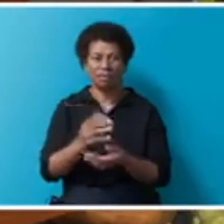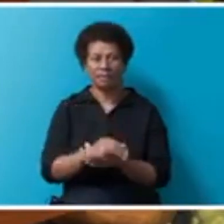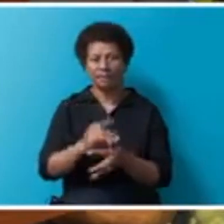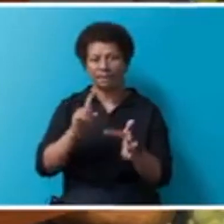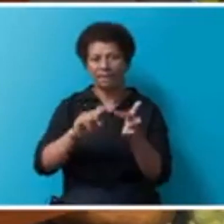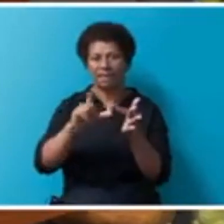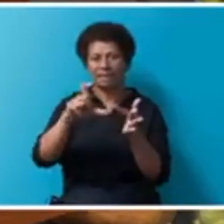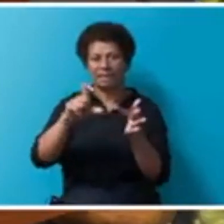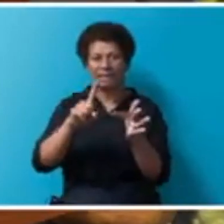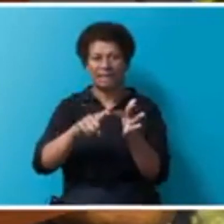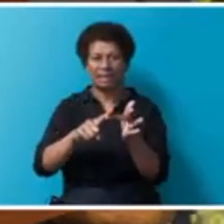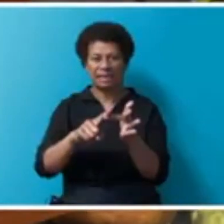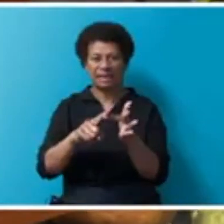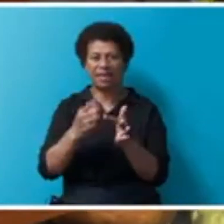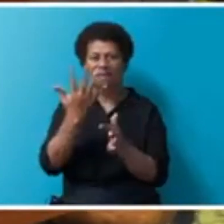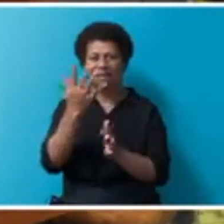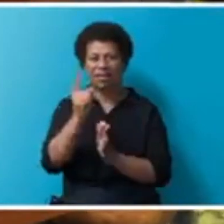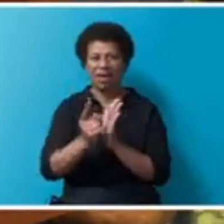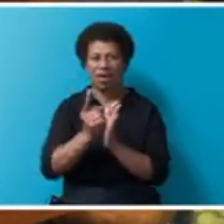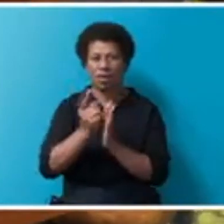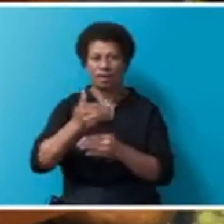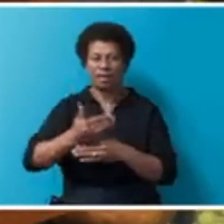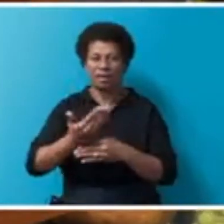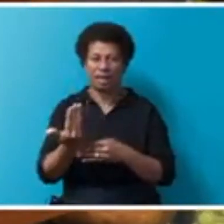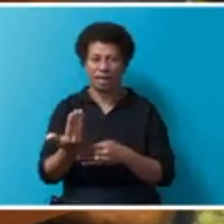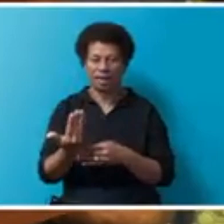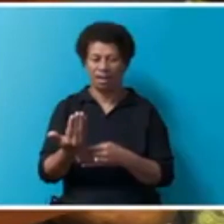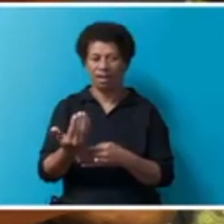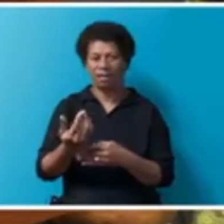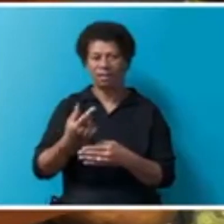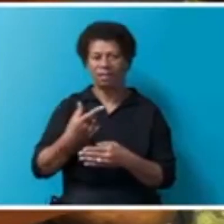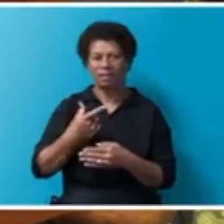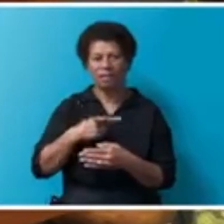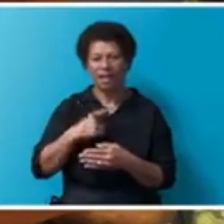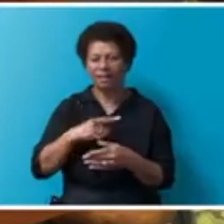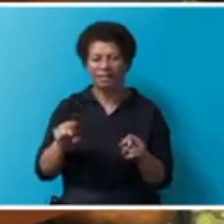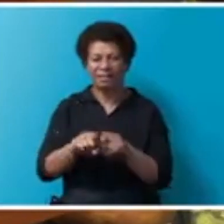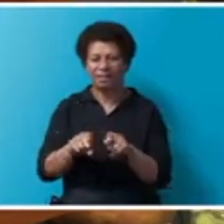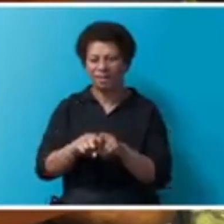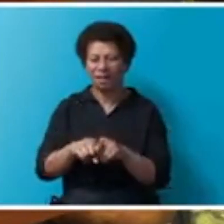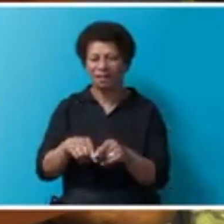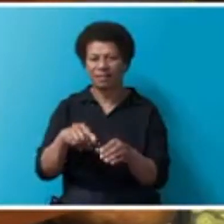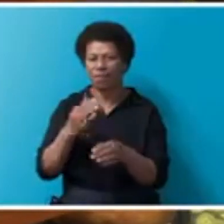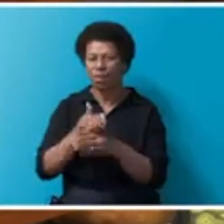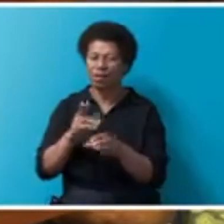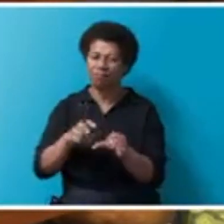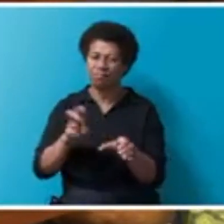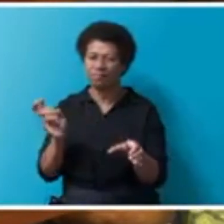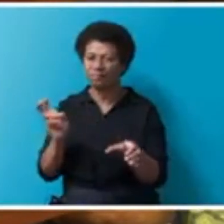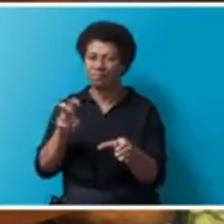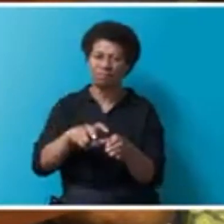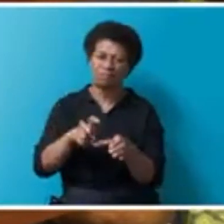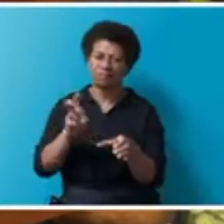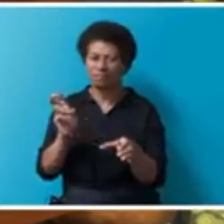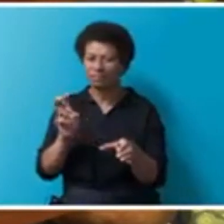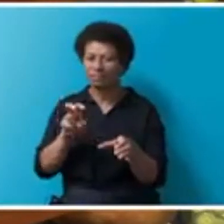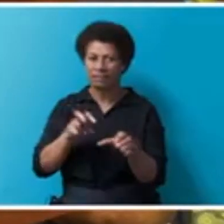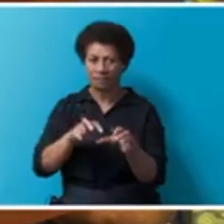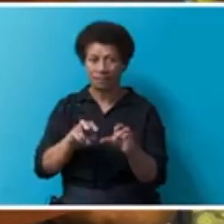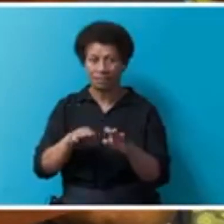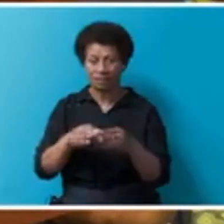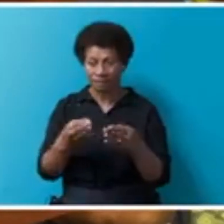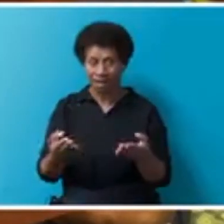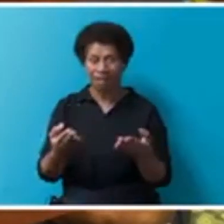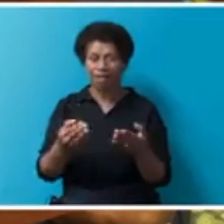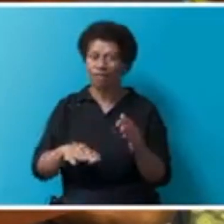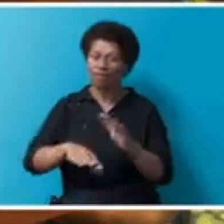casual workers. They will now enjoy equal status with normal salaries like any other teacher. I wish to thank the